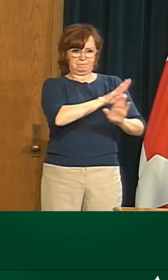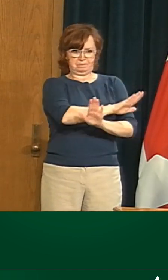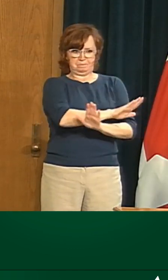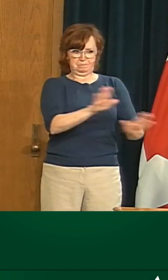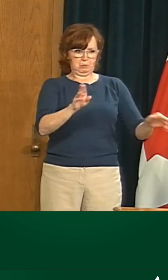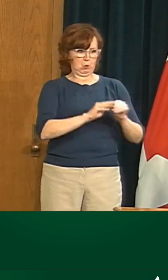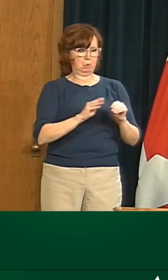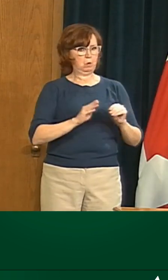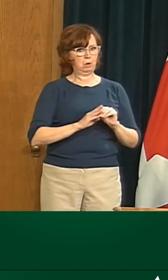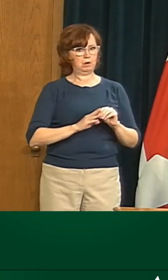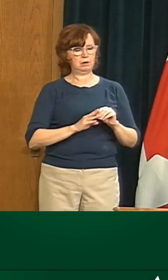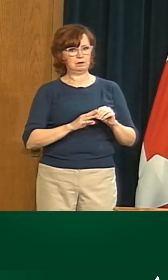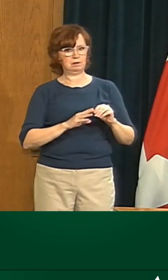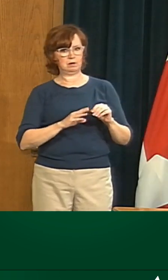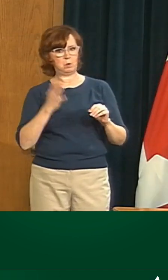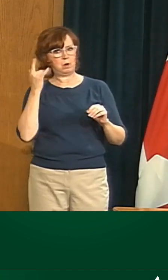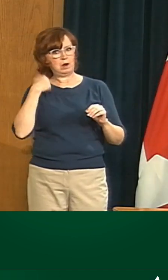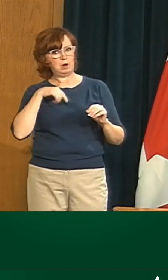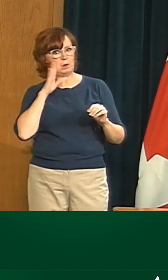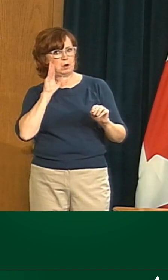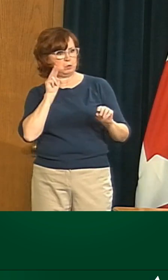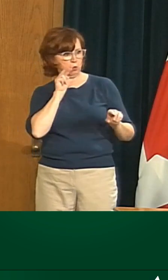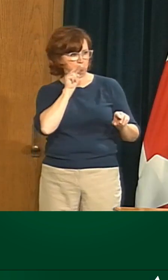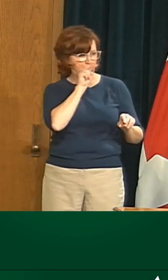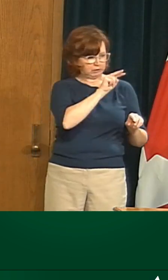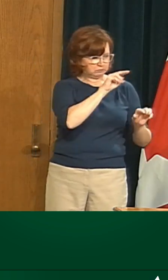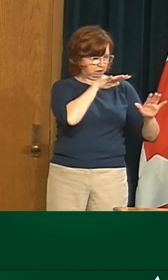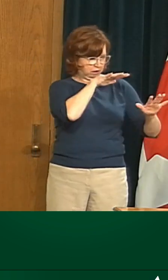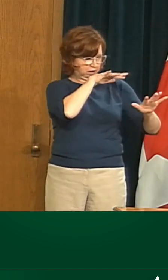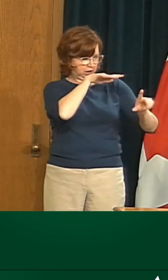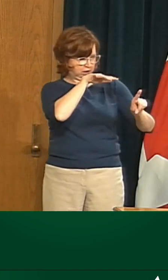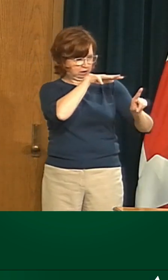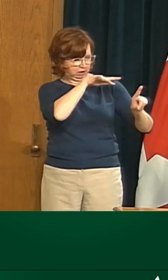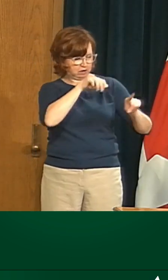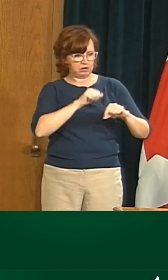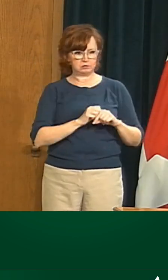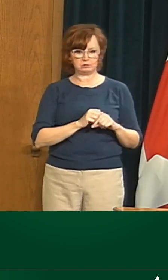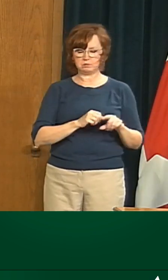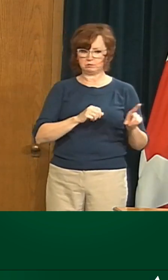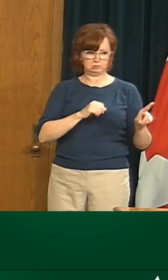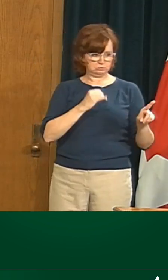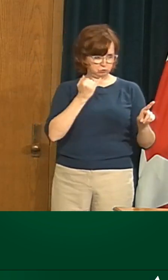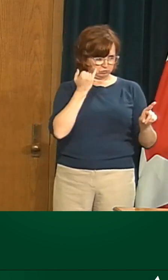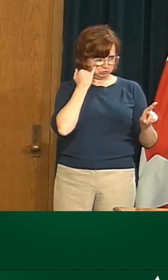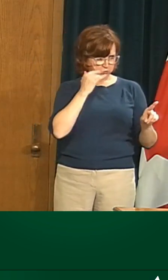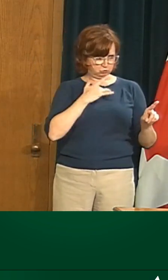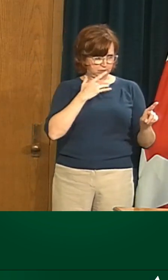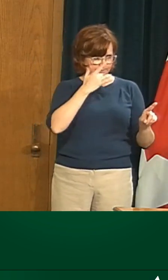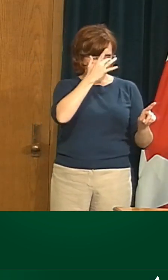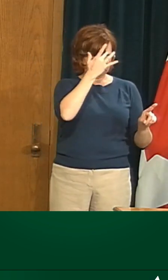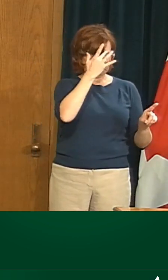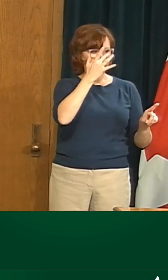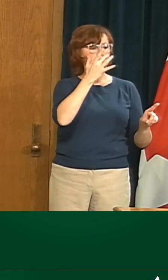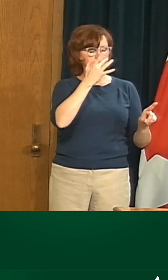quickly. So that means that as soon as someone is symptomatic, they self-isolate and call Healthline for testing.